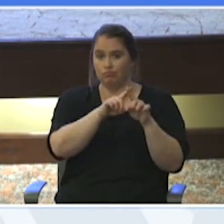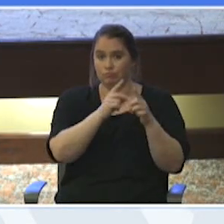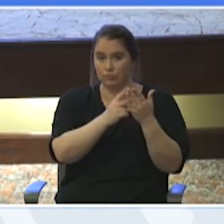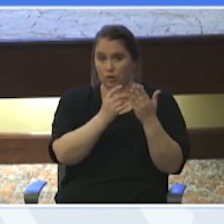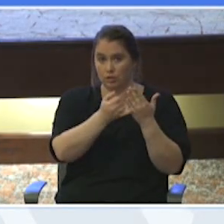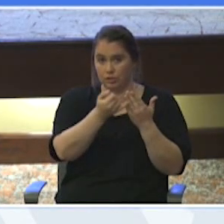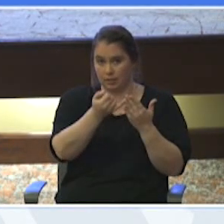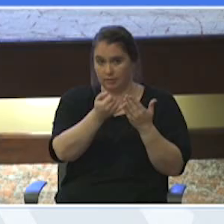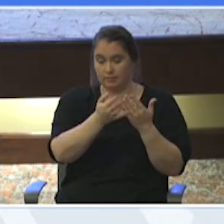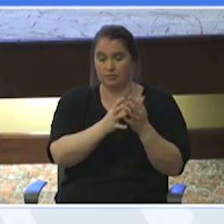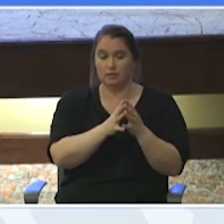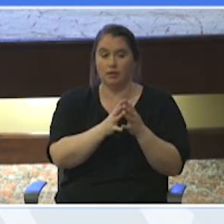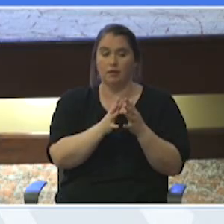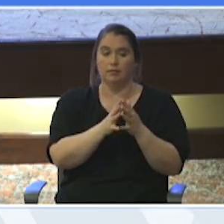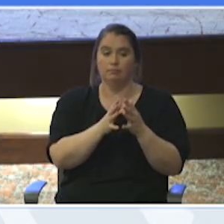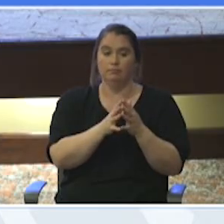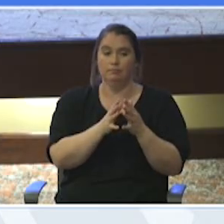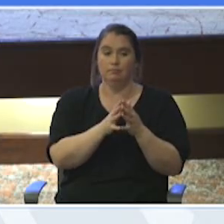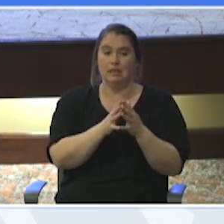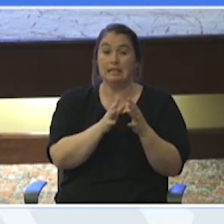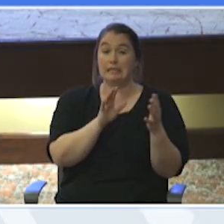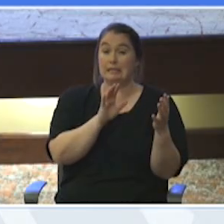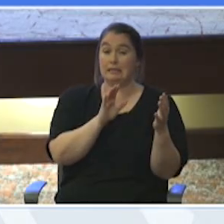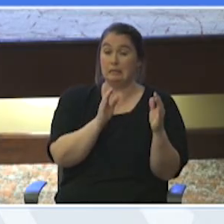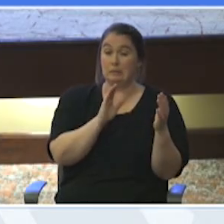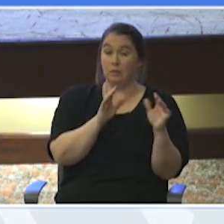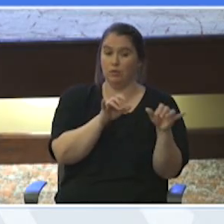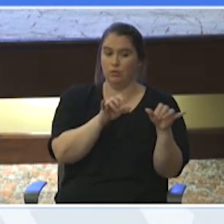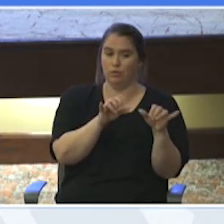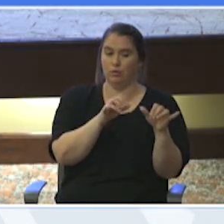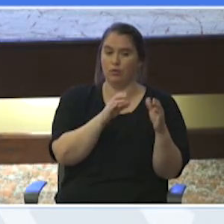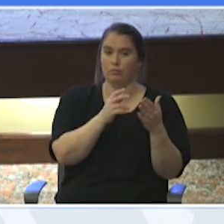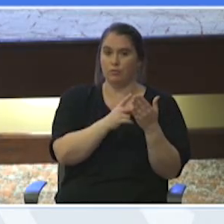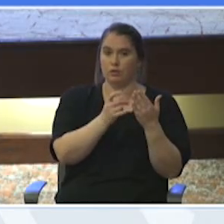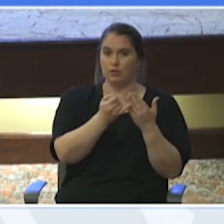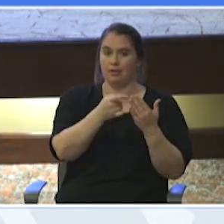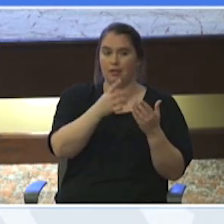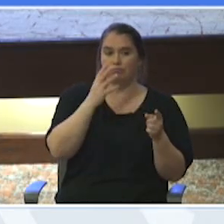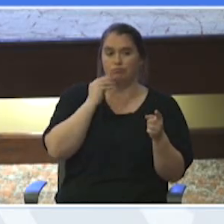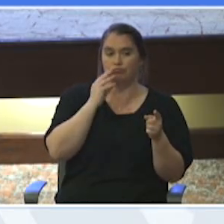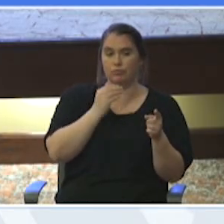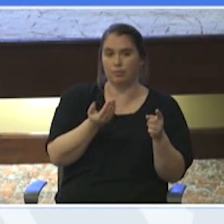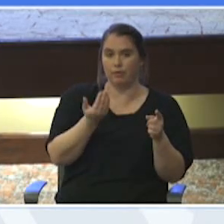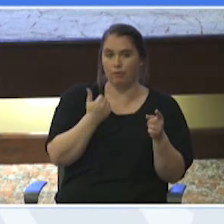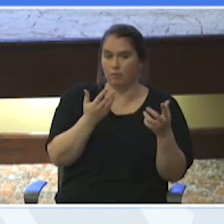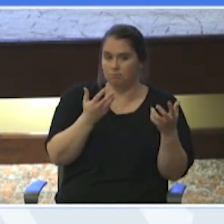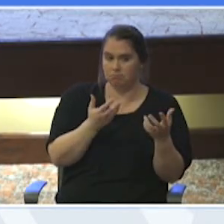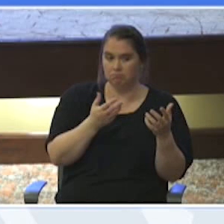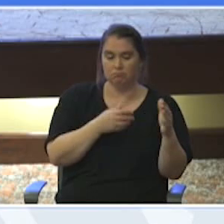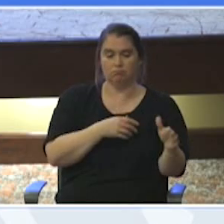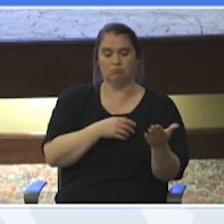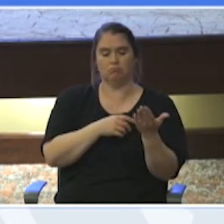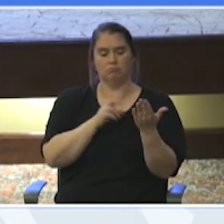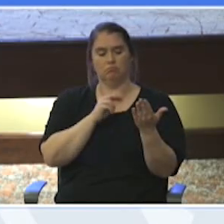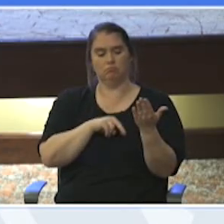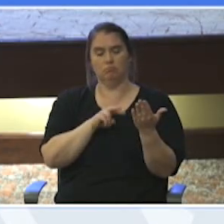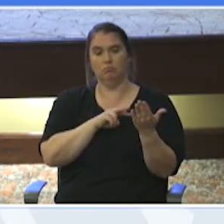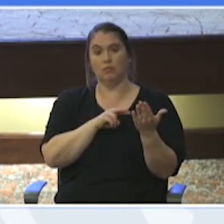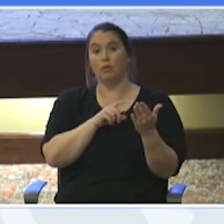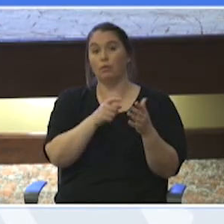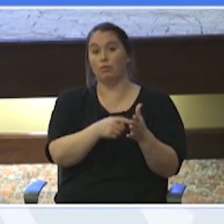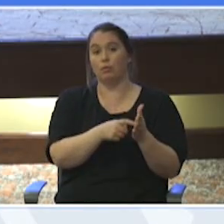of their similar type projects that they had done in the past. We also required that these contractors